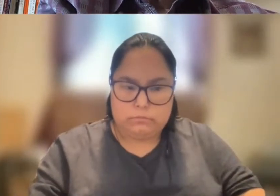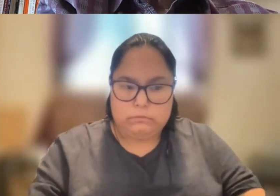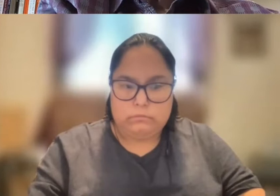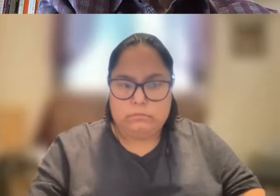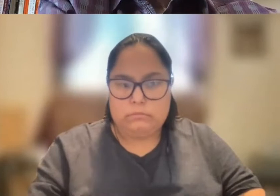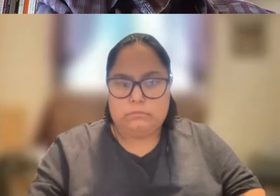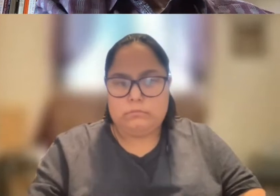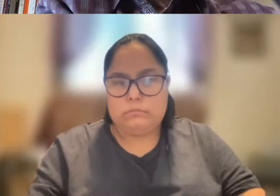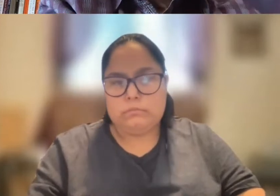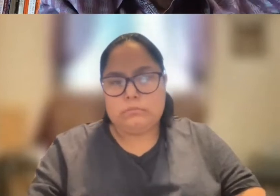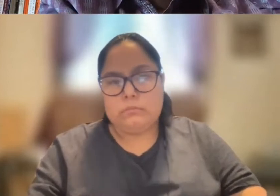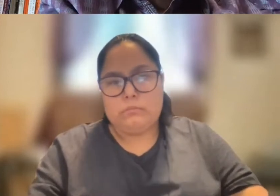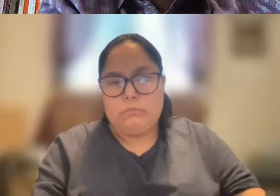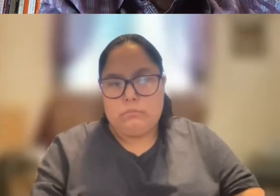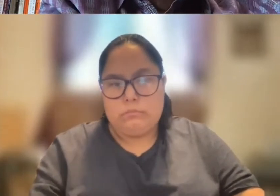Thank you, Bill.